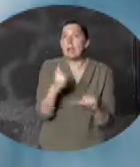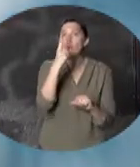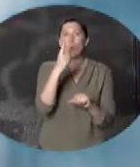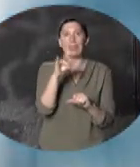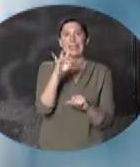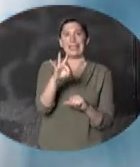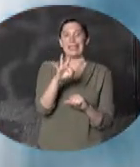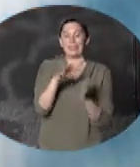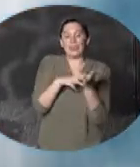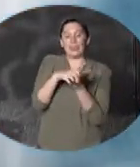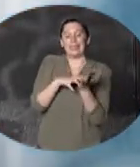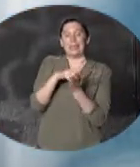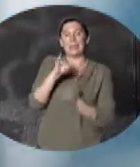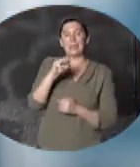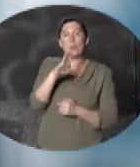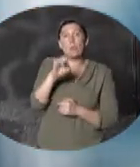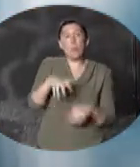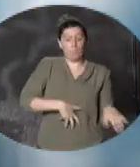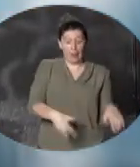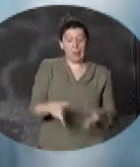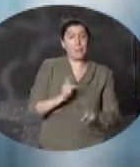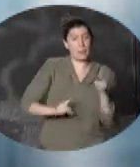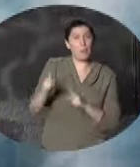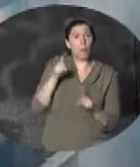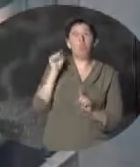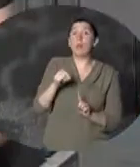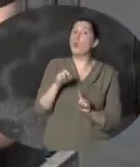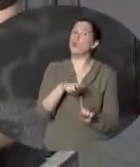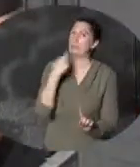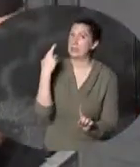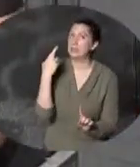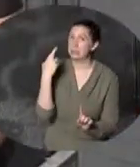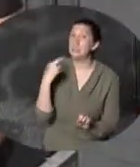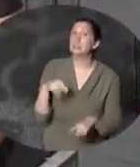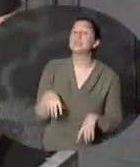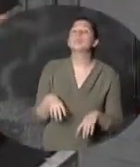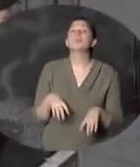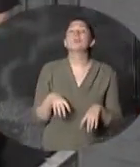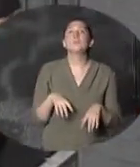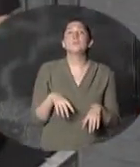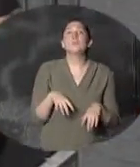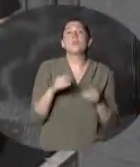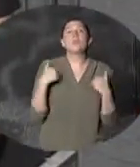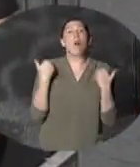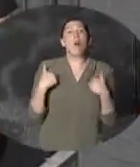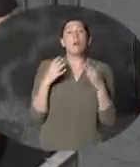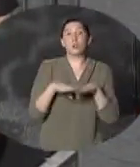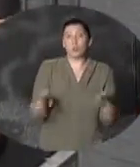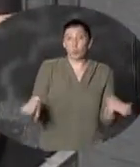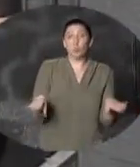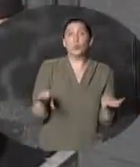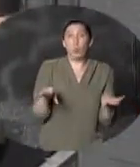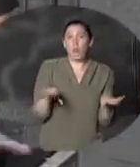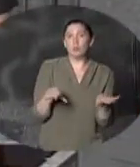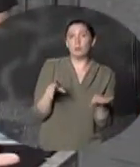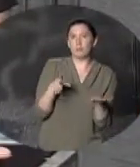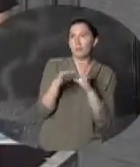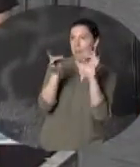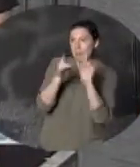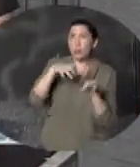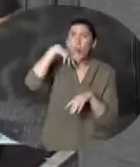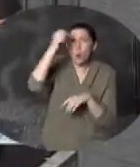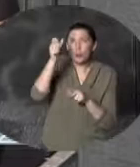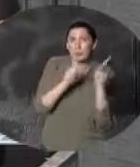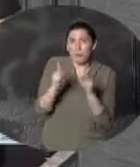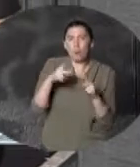is pushed down. Of course, pregnant people are especially at risk, and young children, as we mentioned, very old and very